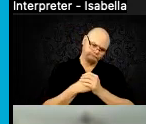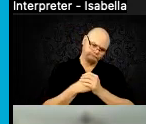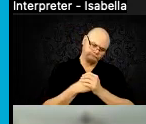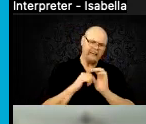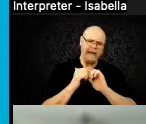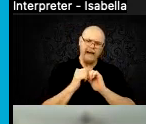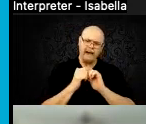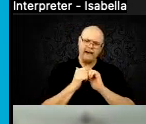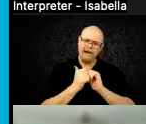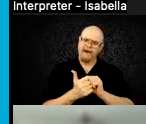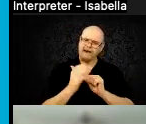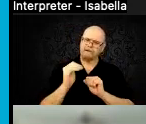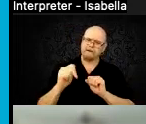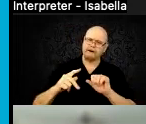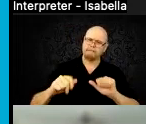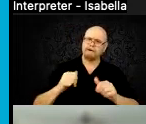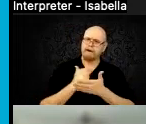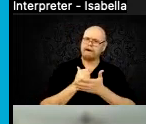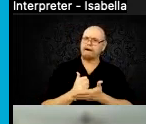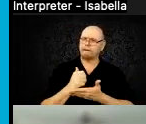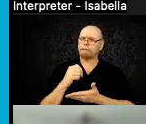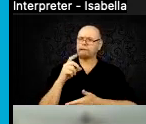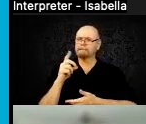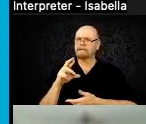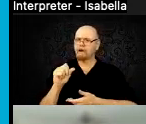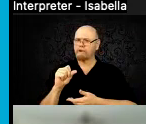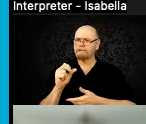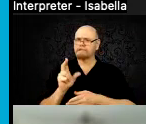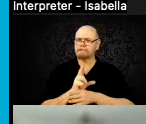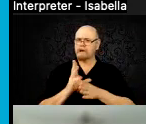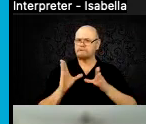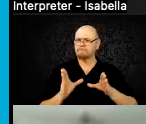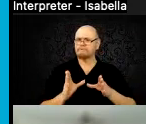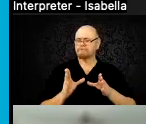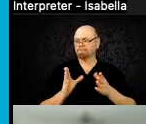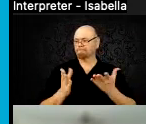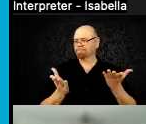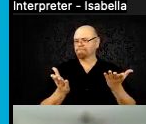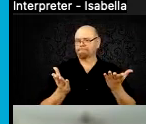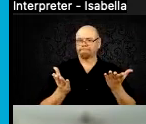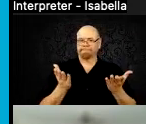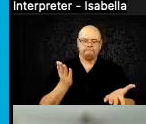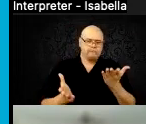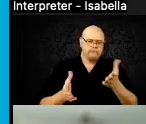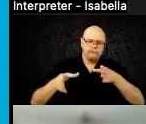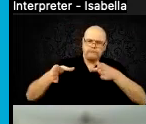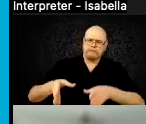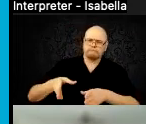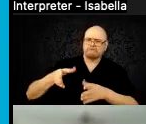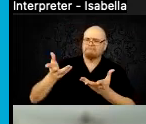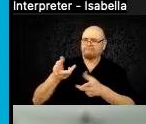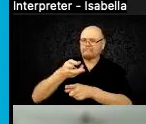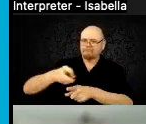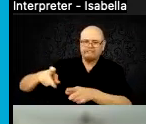assistance program can help DRS customers, whether that is someone in a transition program or an adult